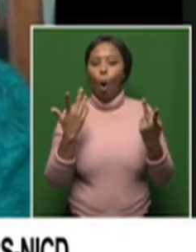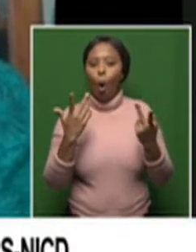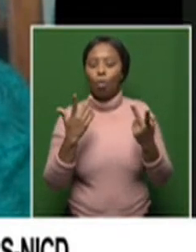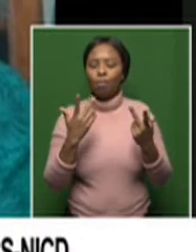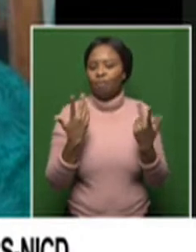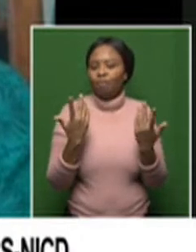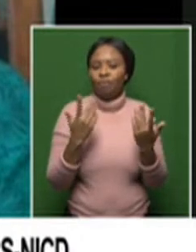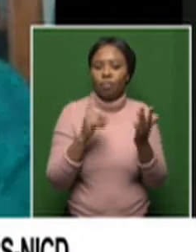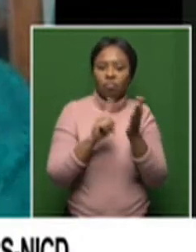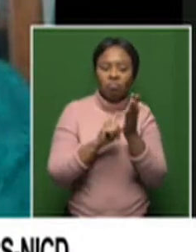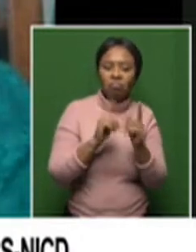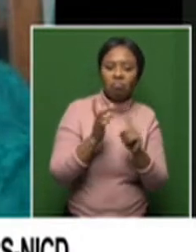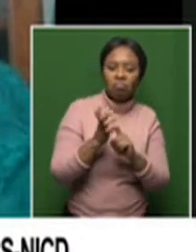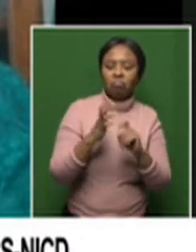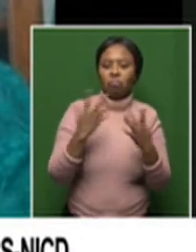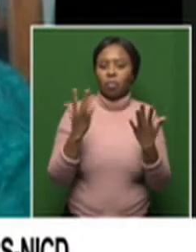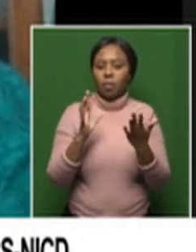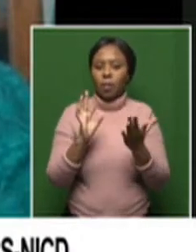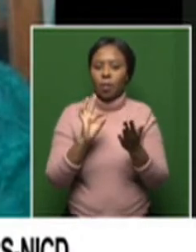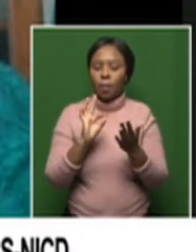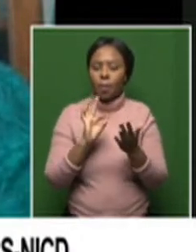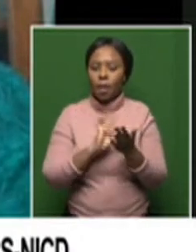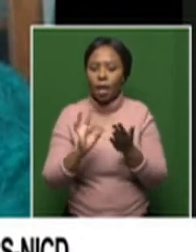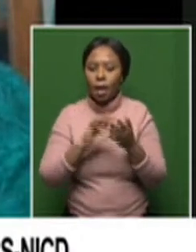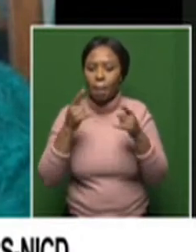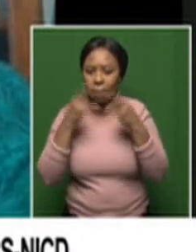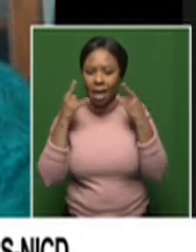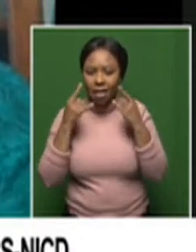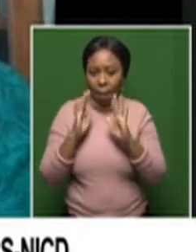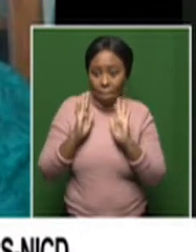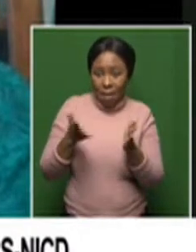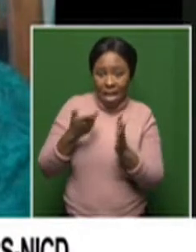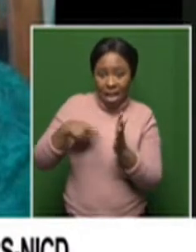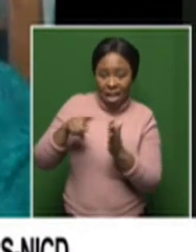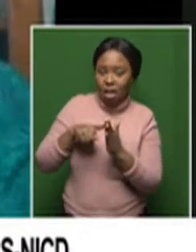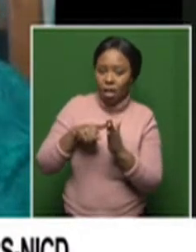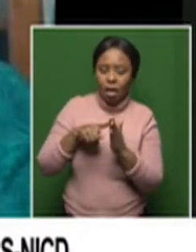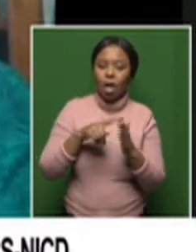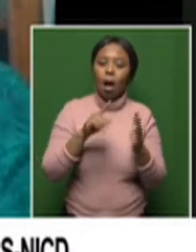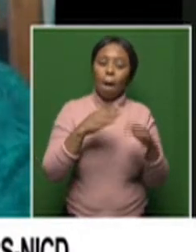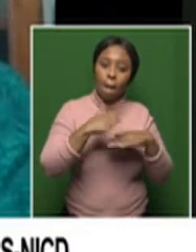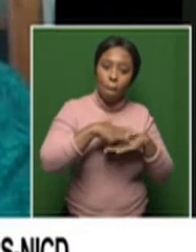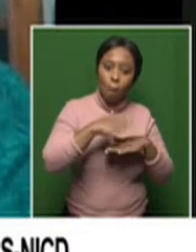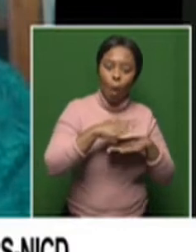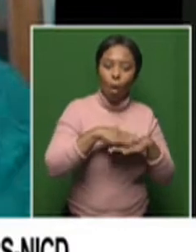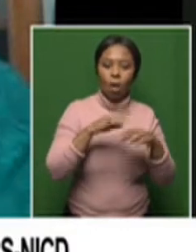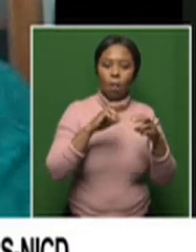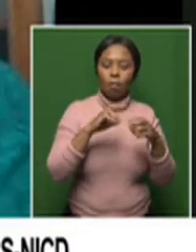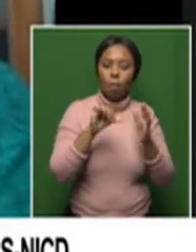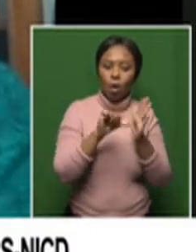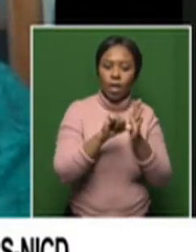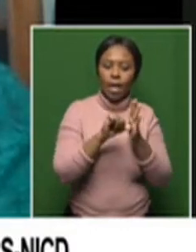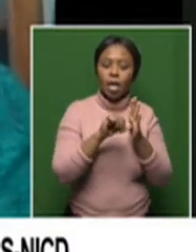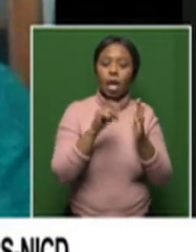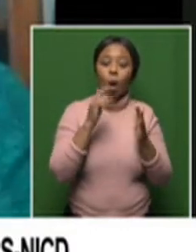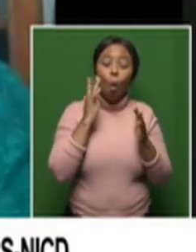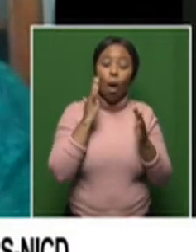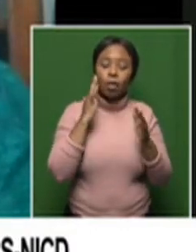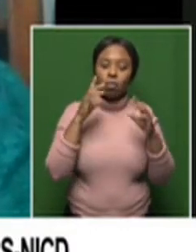non-pharmaceutical interventions, but I think what is more important for us is that even when we wear the mask, we must wear the